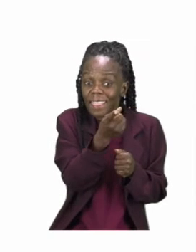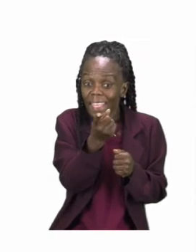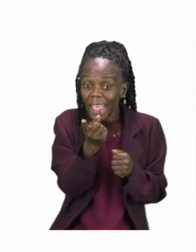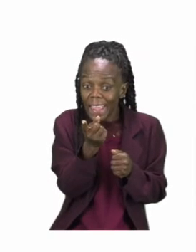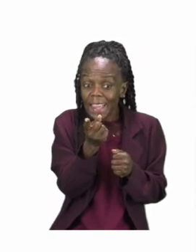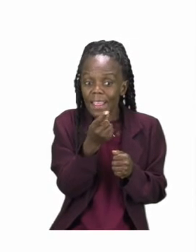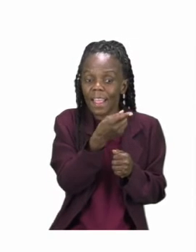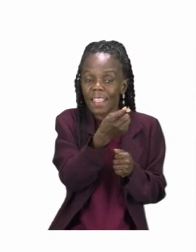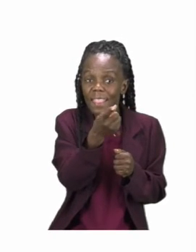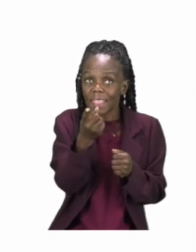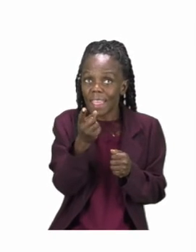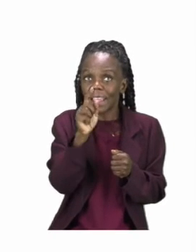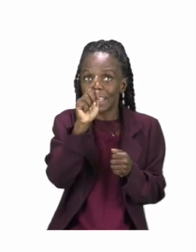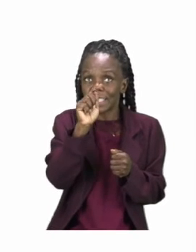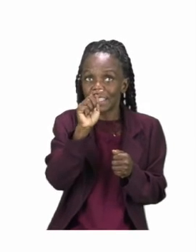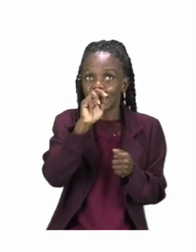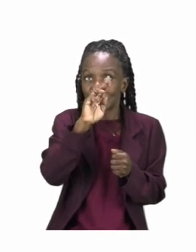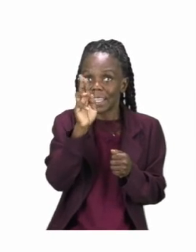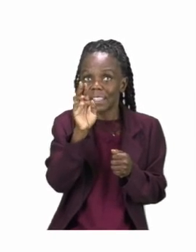let's go see what those two are up to.